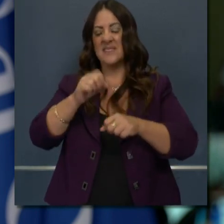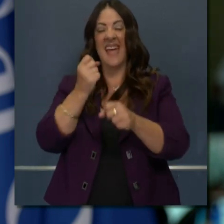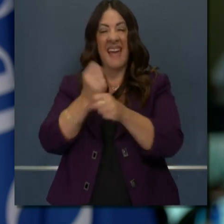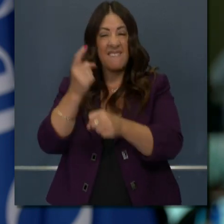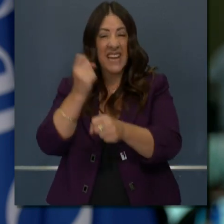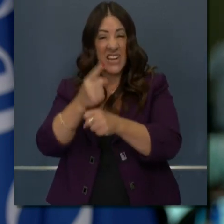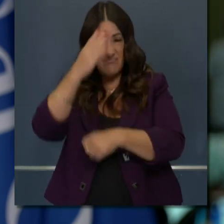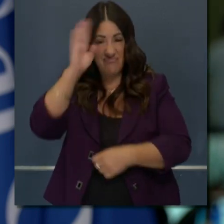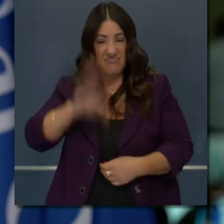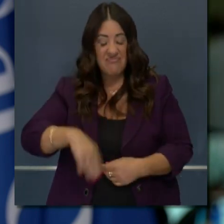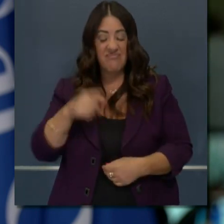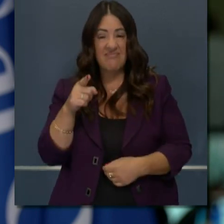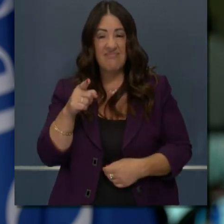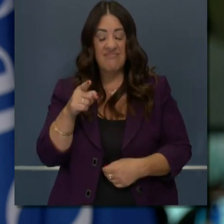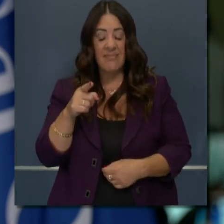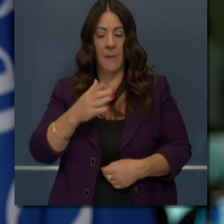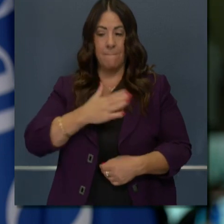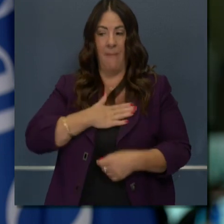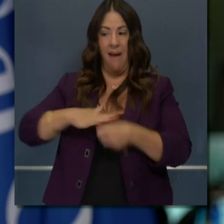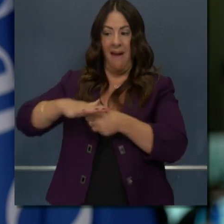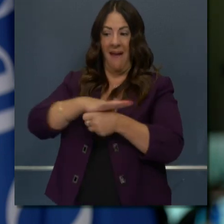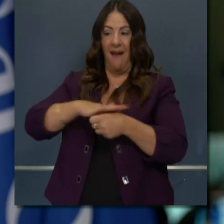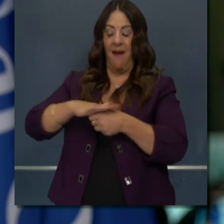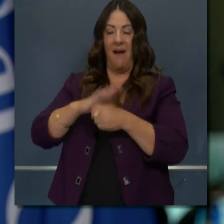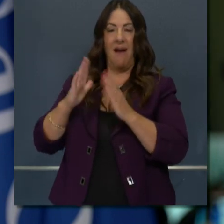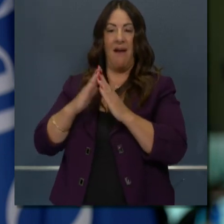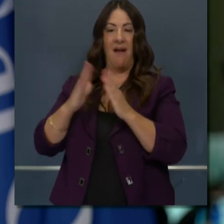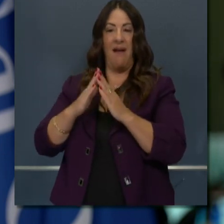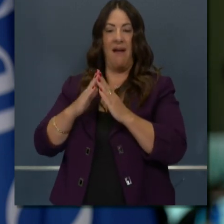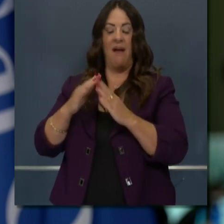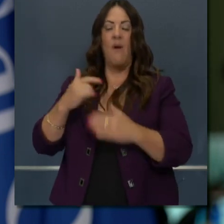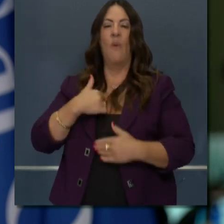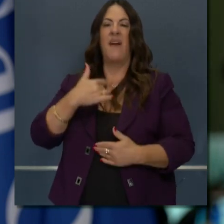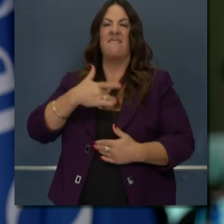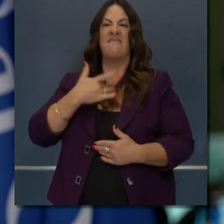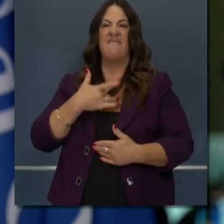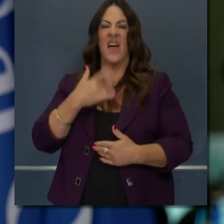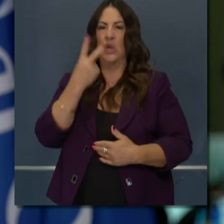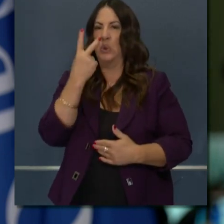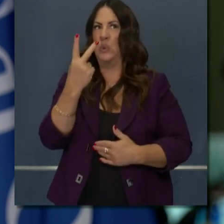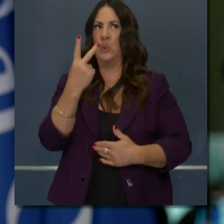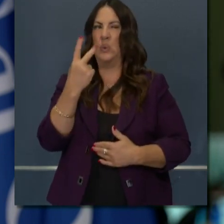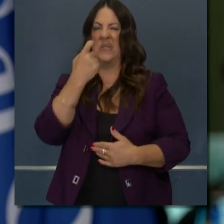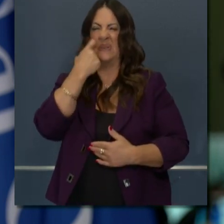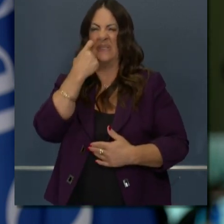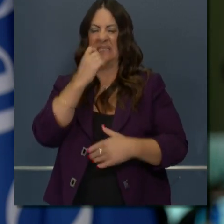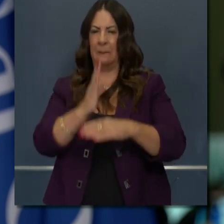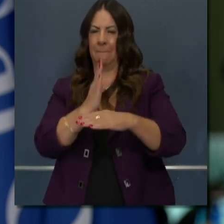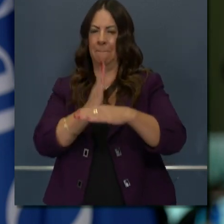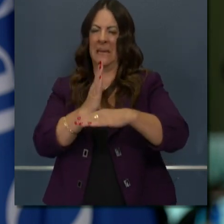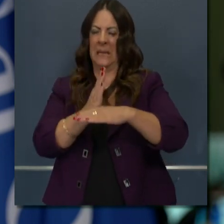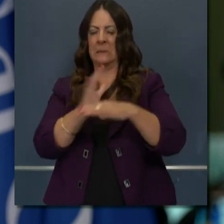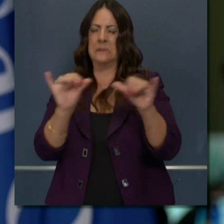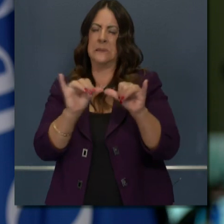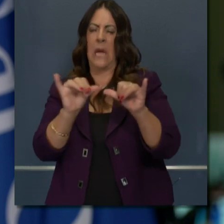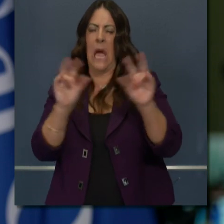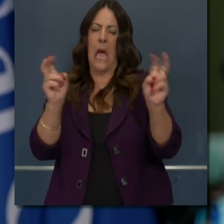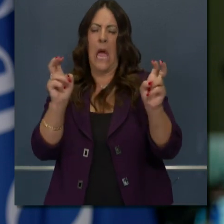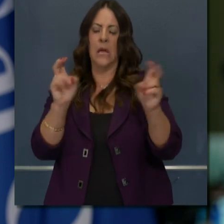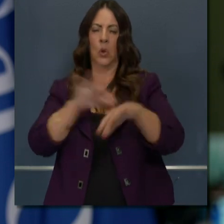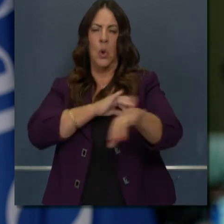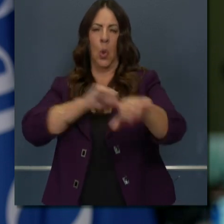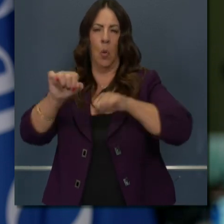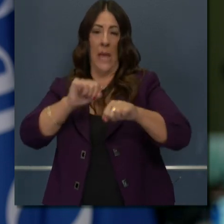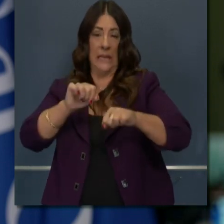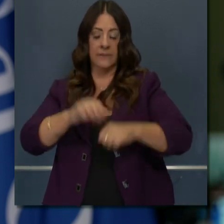10,000. I know that in my district, we felt 2 medium-sized earthquakes recently. With